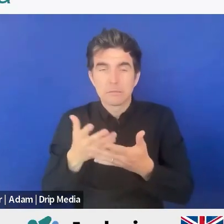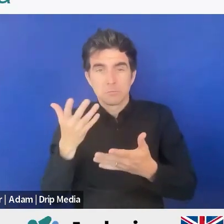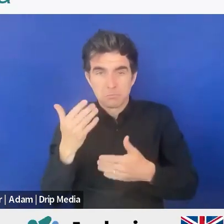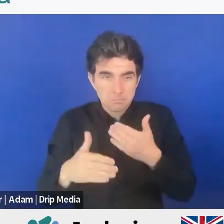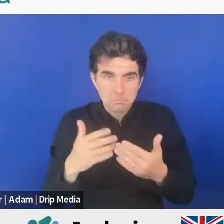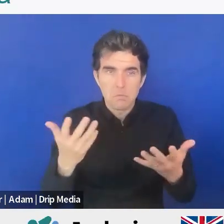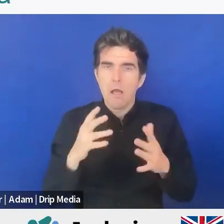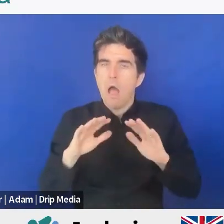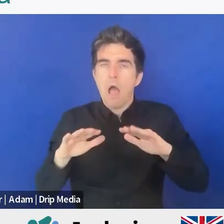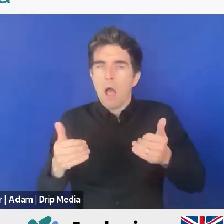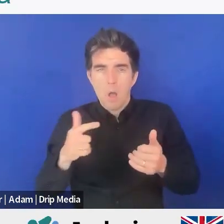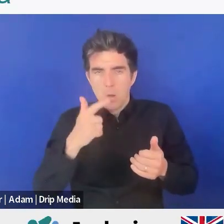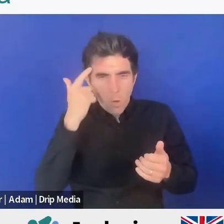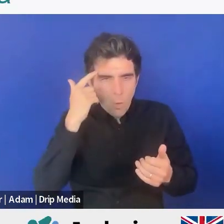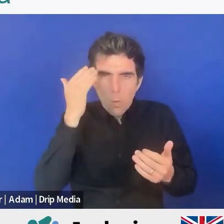we operate